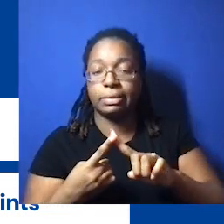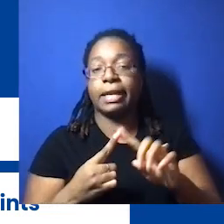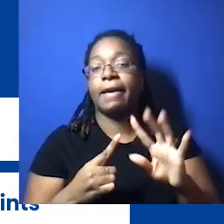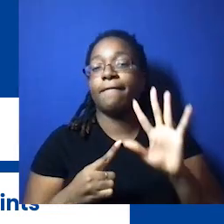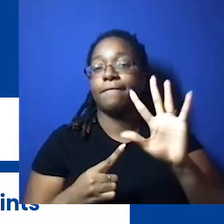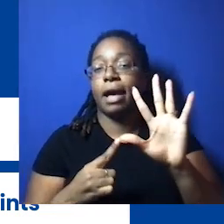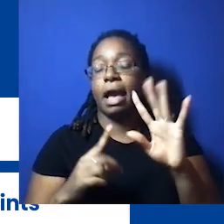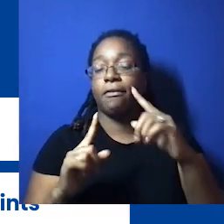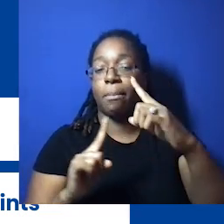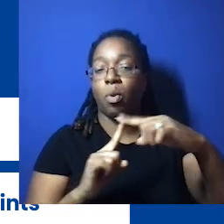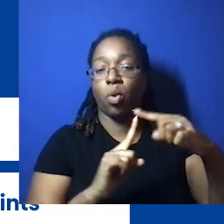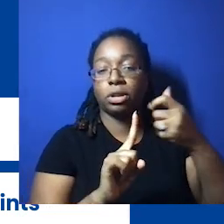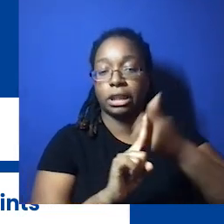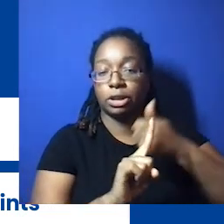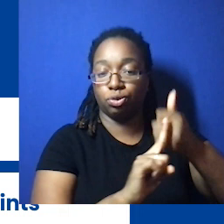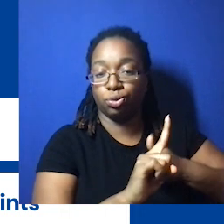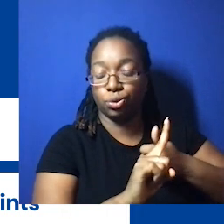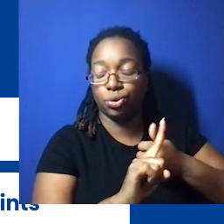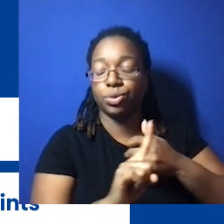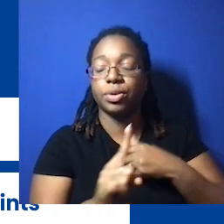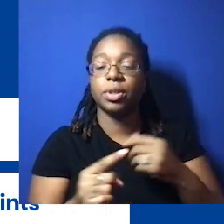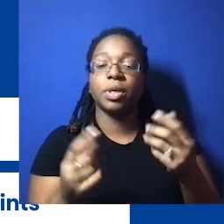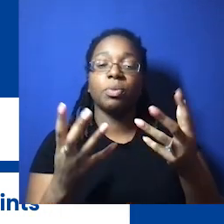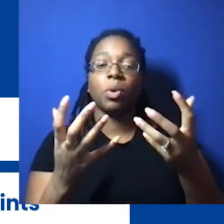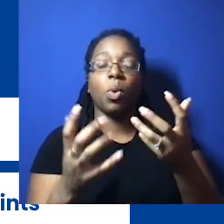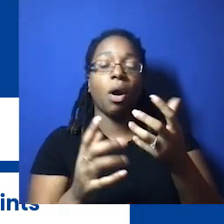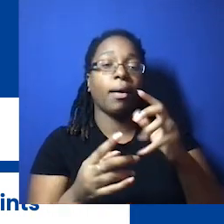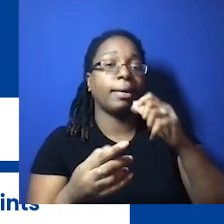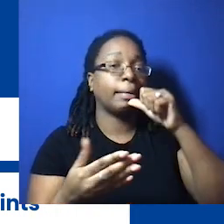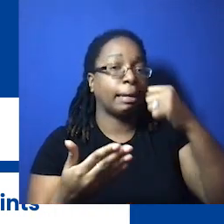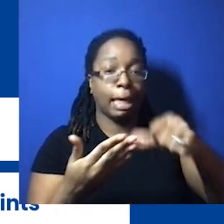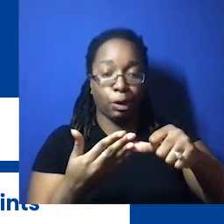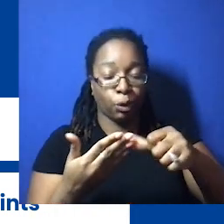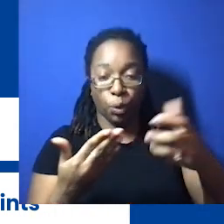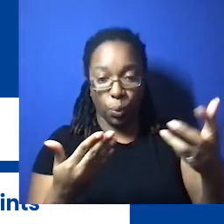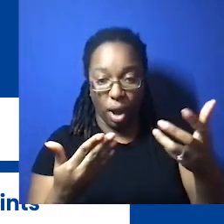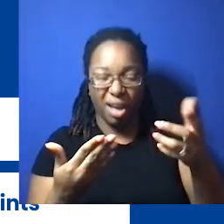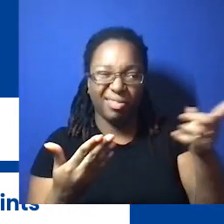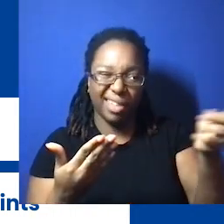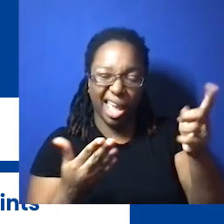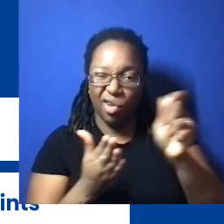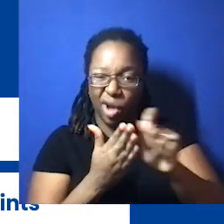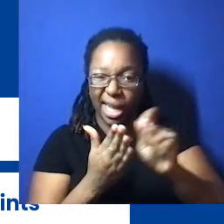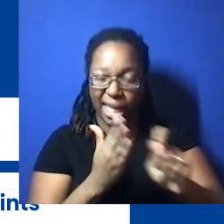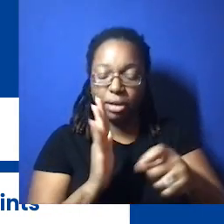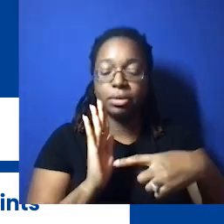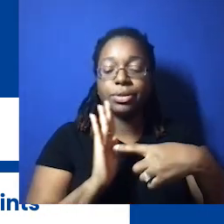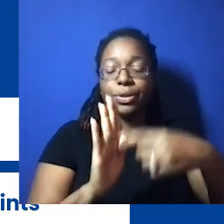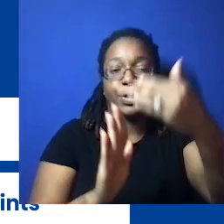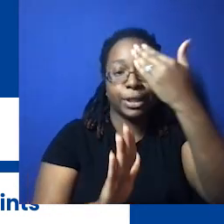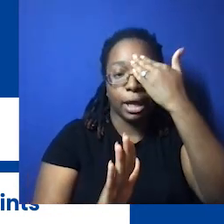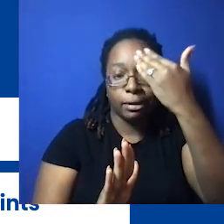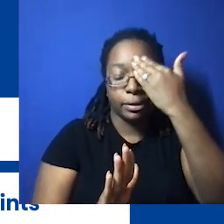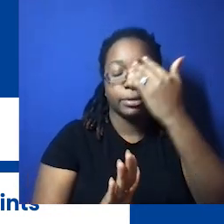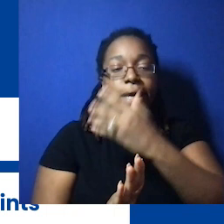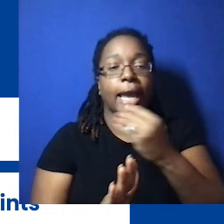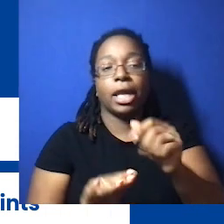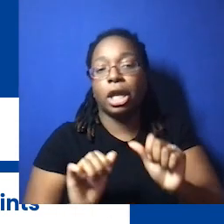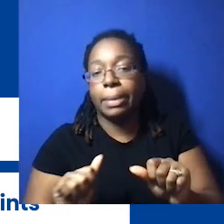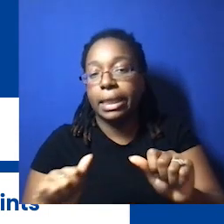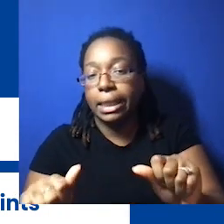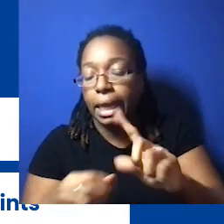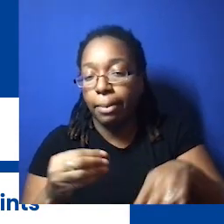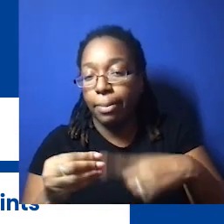points. And what we're looking for from your letter writers is that they demonstrate knowledge of the student and their abilities.